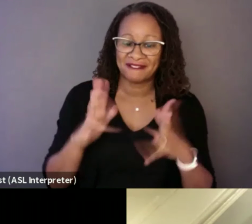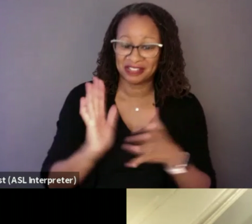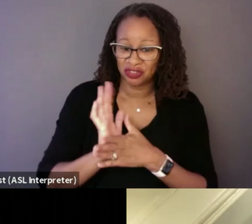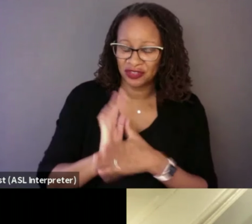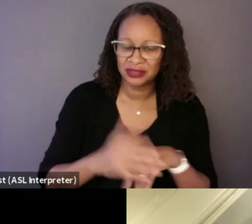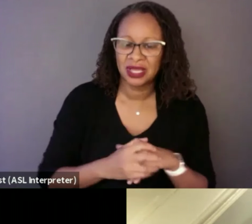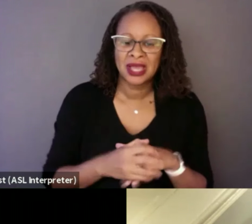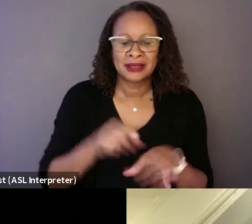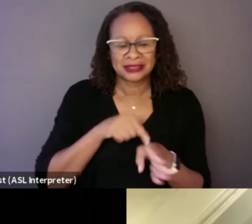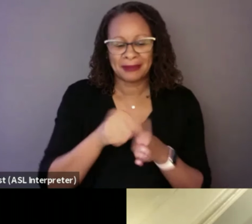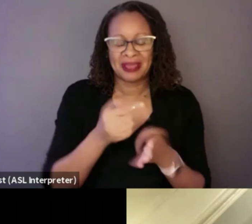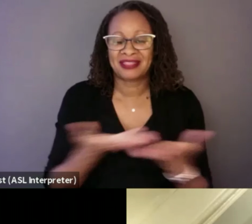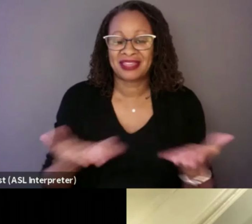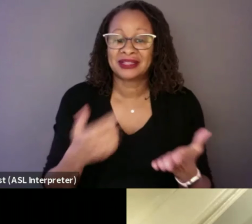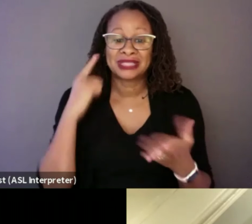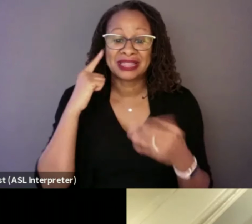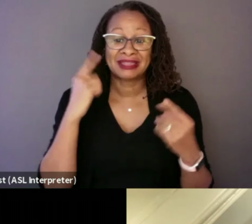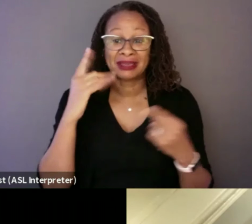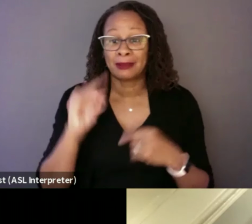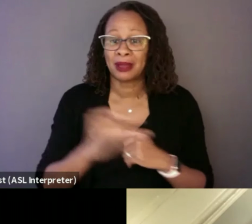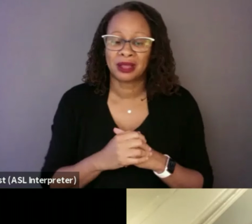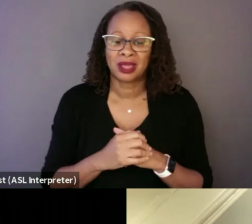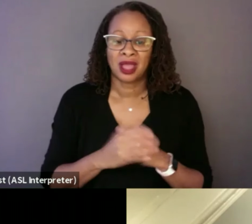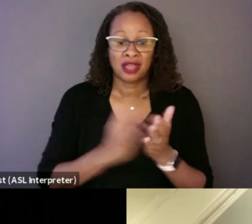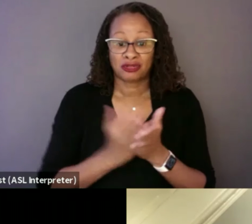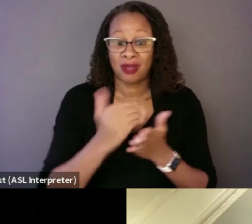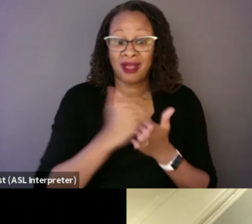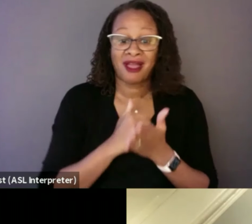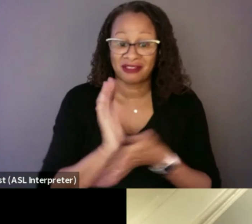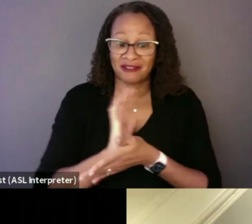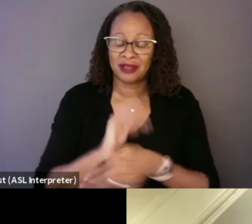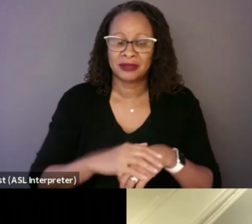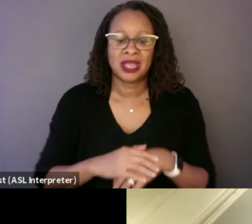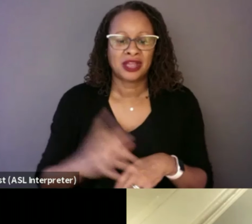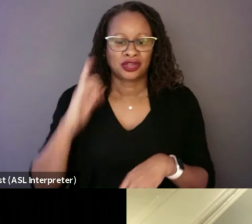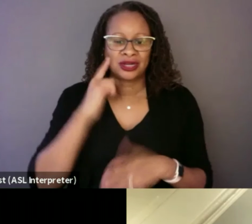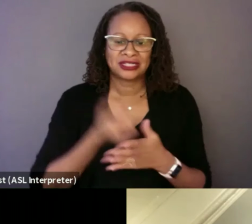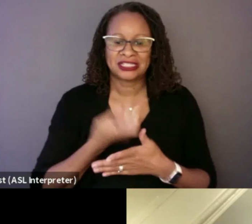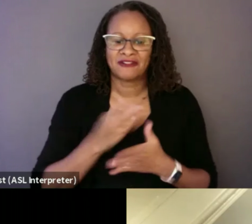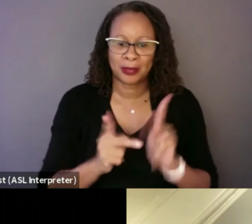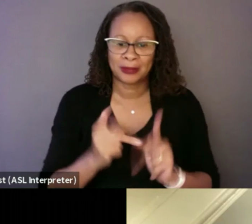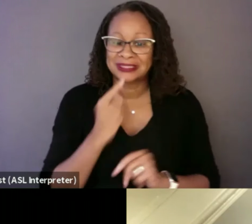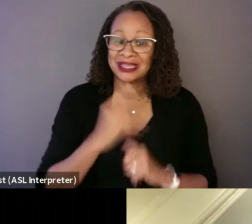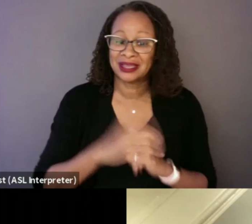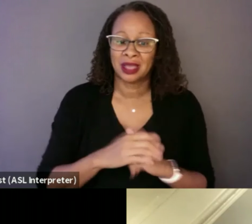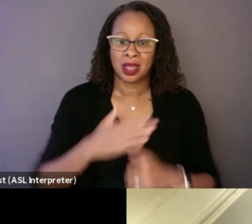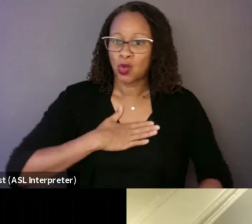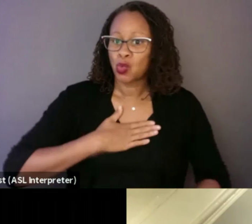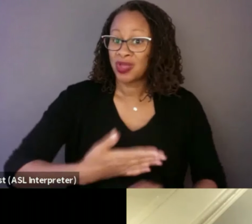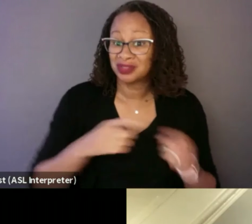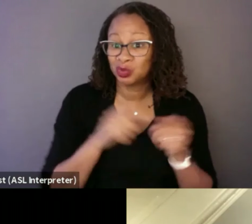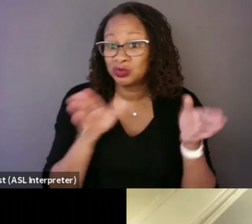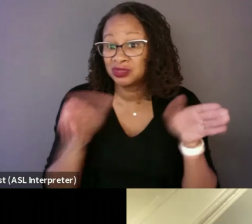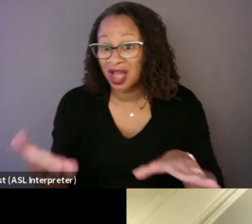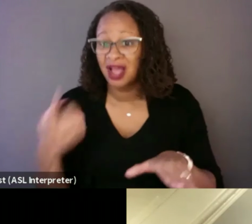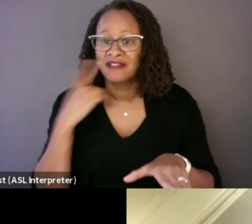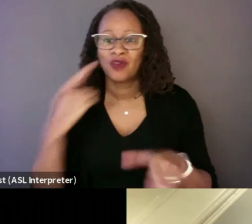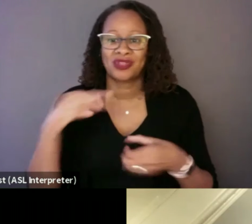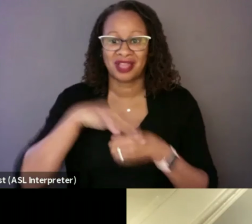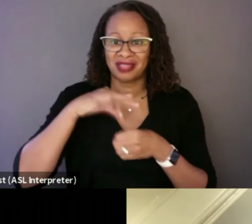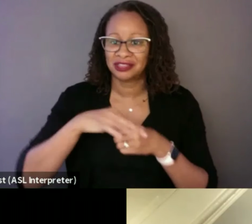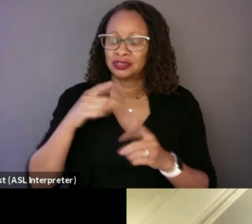the main thing that I was thinking about. Throughout the film, you hear several people say, like, they are willing to die for this election